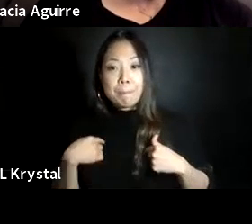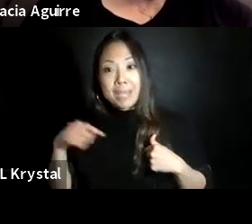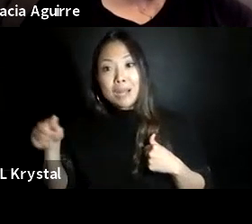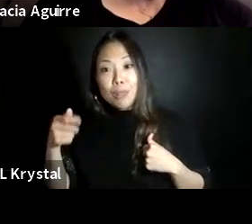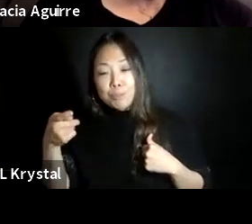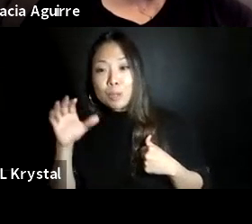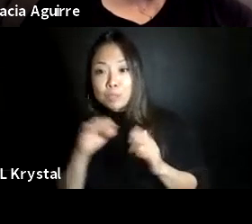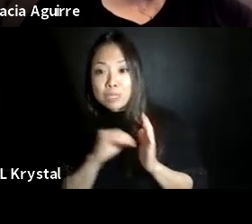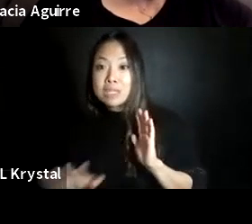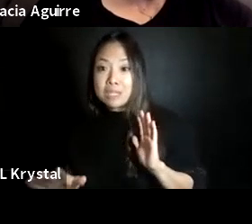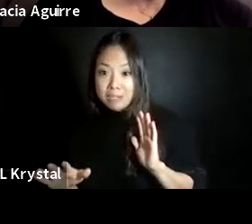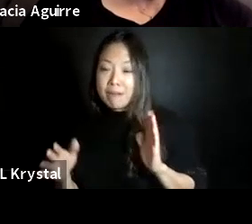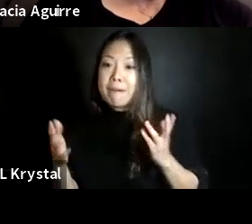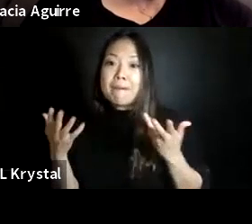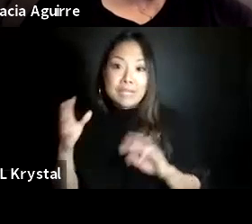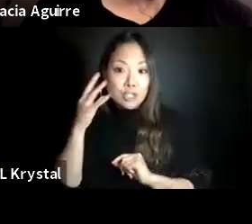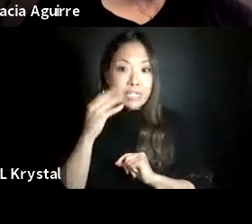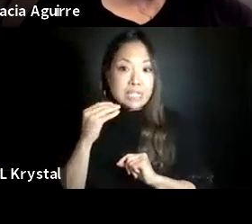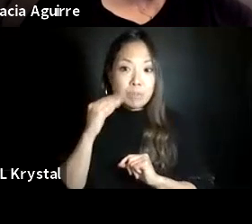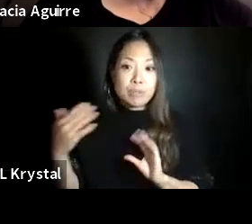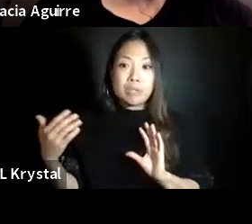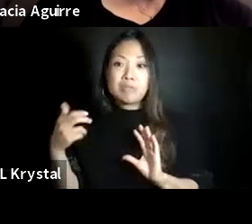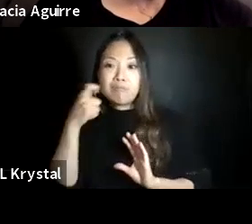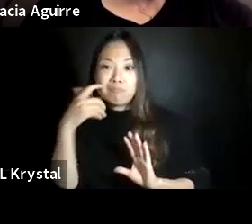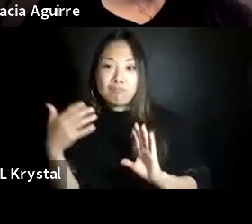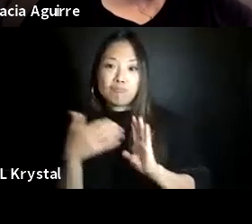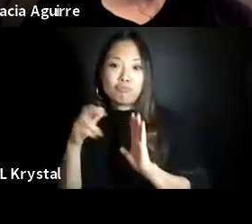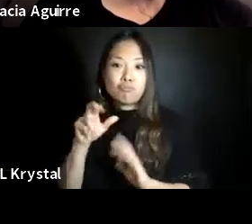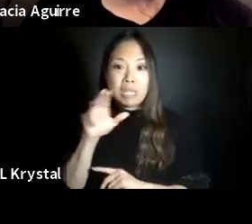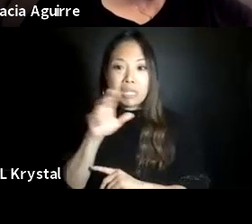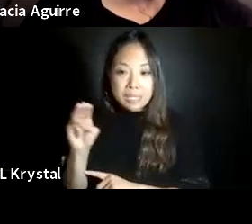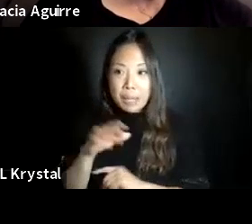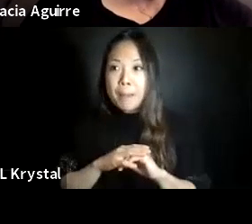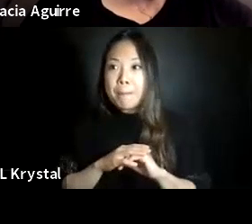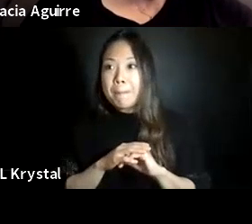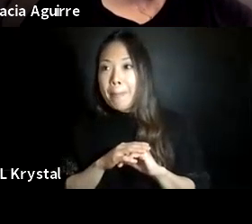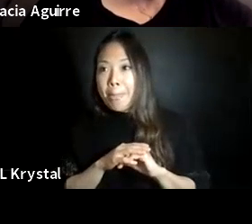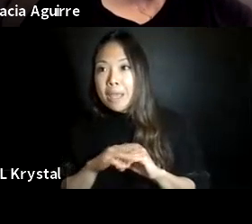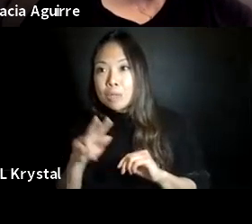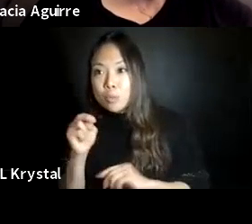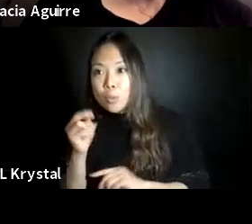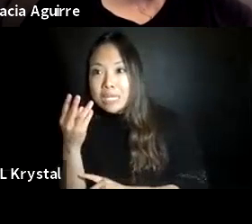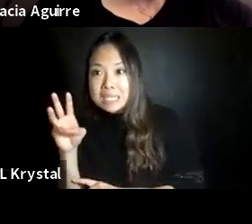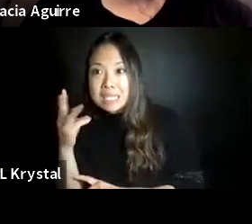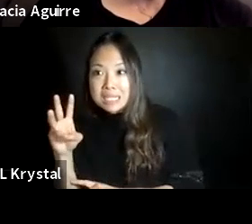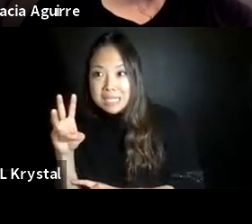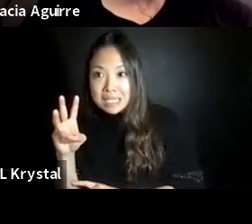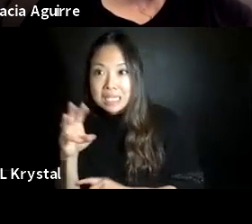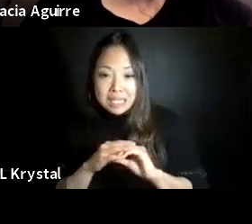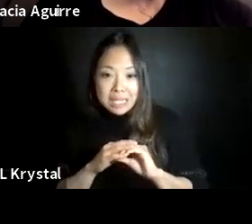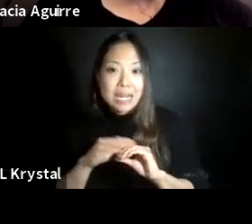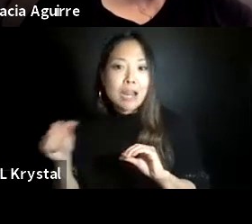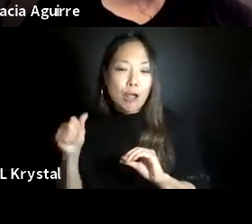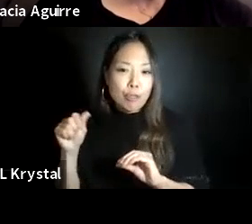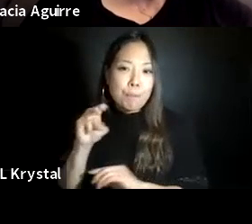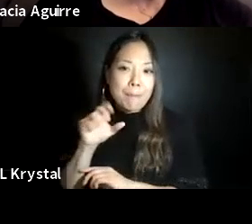direct racism and microaggression from my white peers when I first entered BLS in 2016, and other experiences I've heard from alumni ranging from 20 years ago